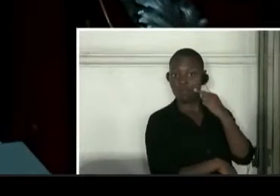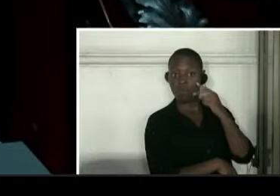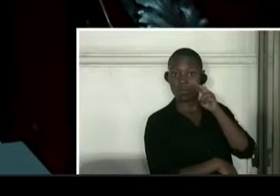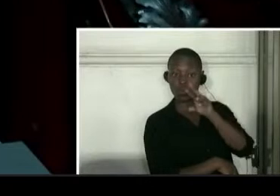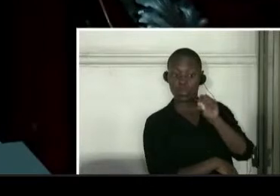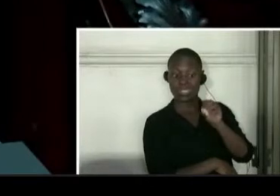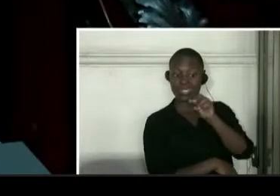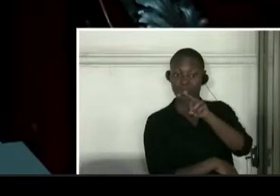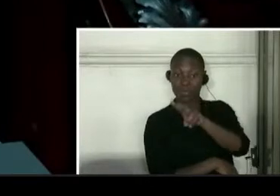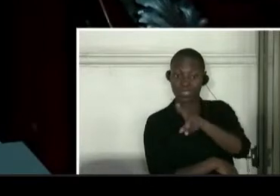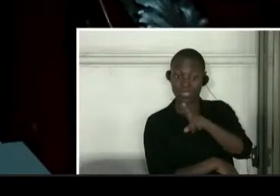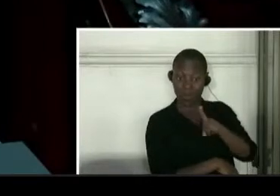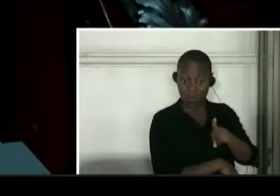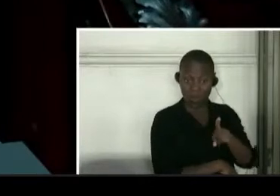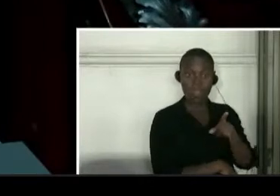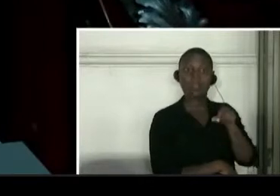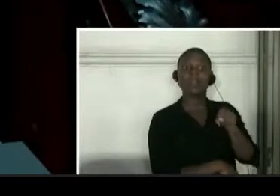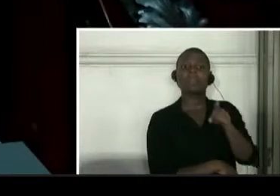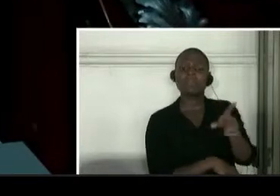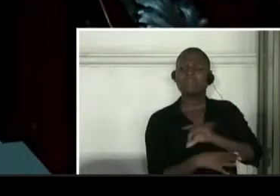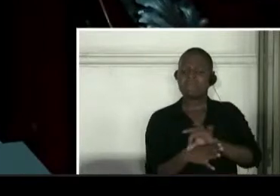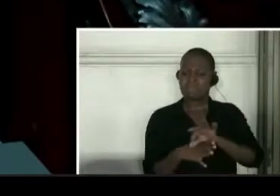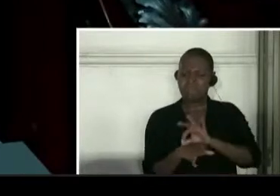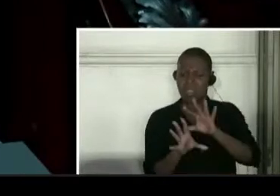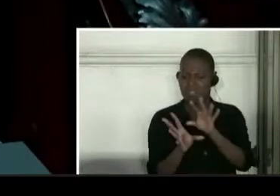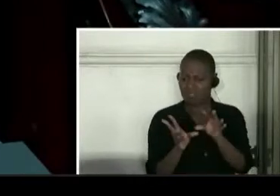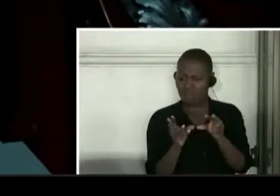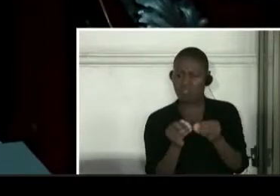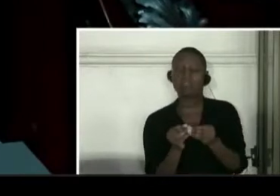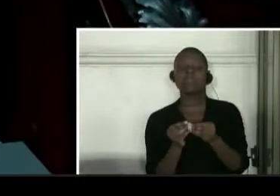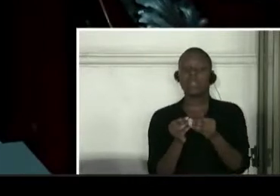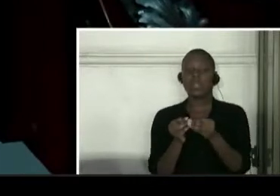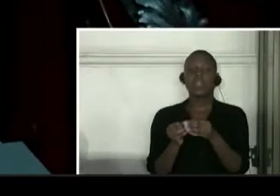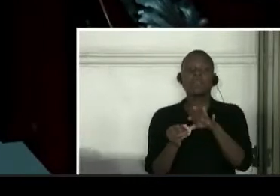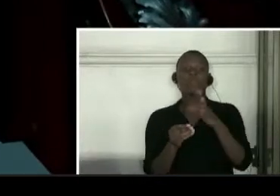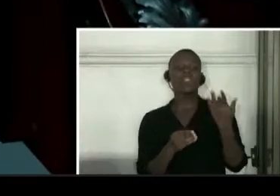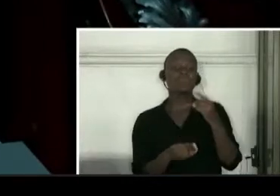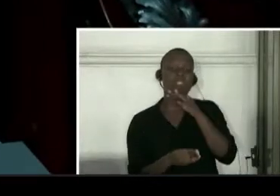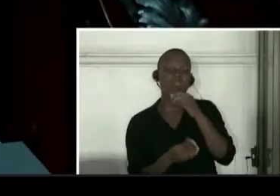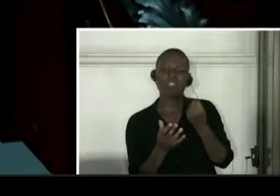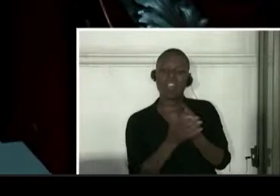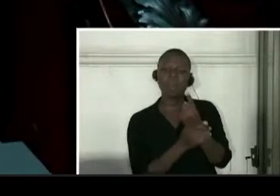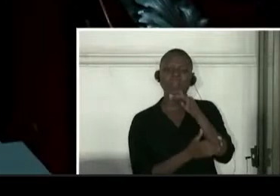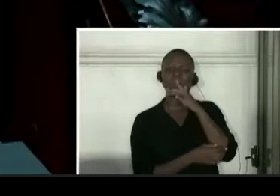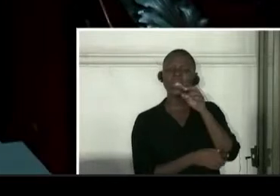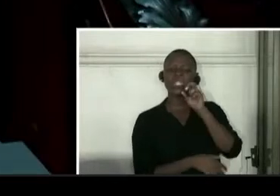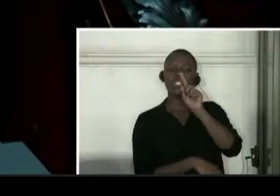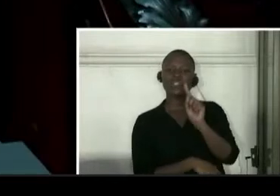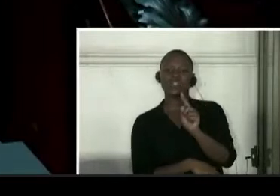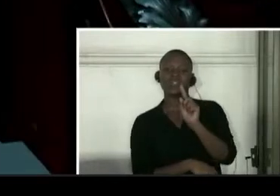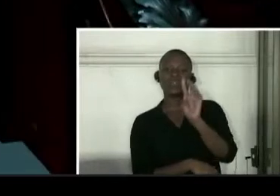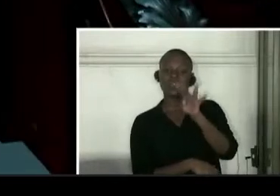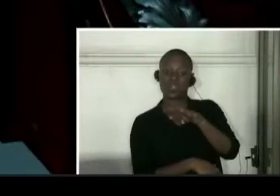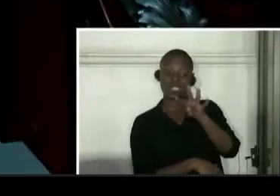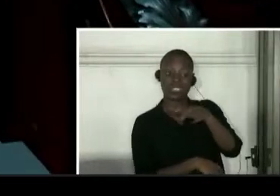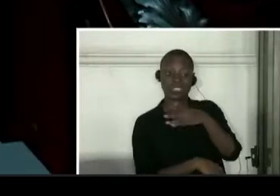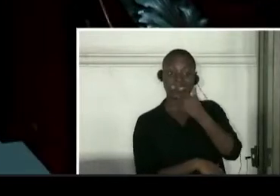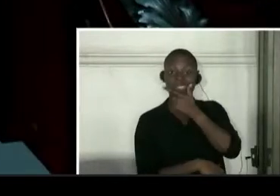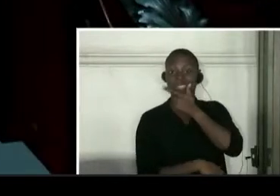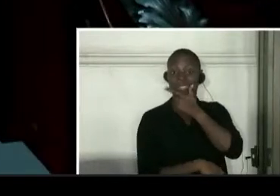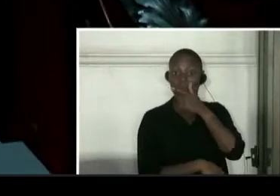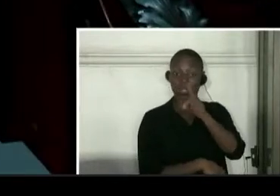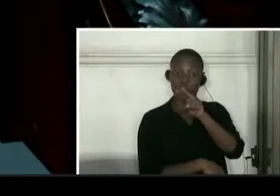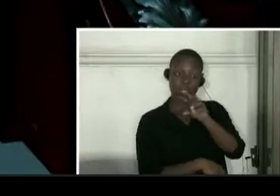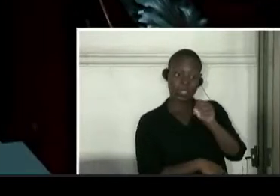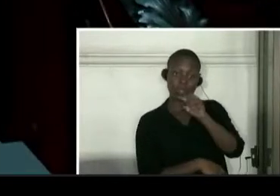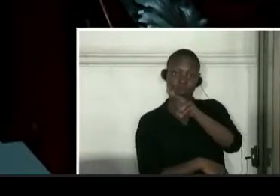2021 in preparation for the stakeholder engagement, which took place on the 14th of December 2021. The